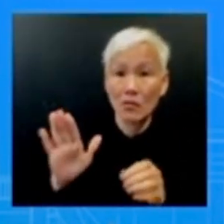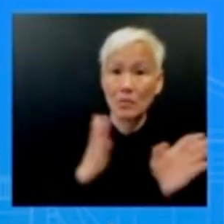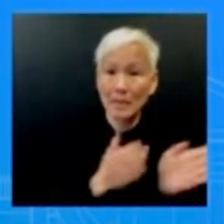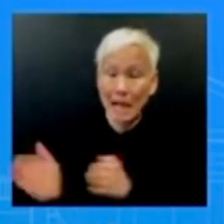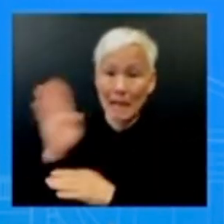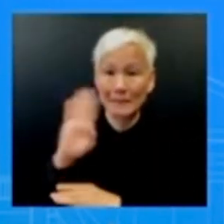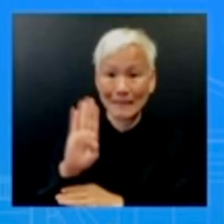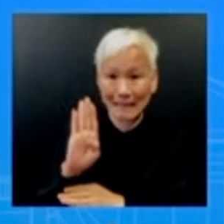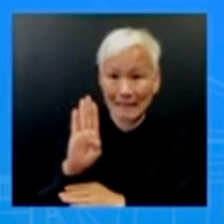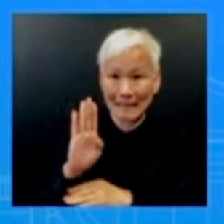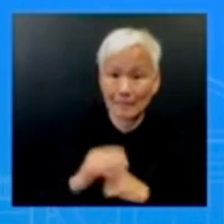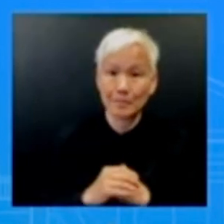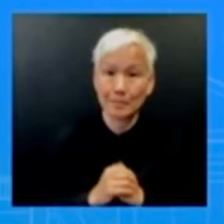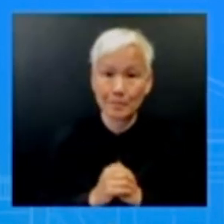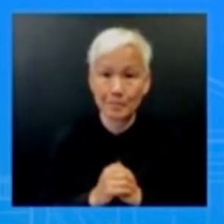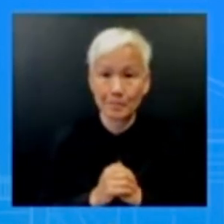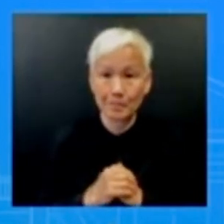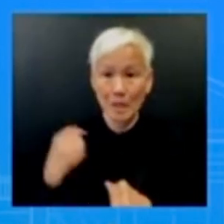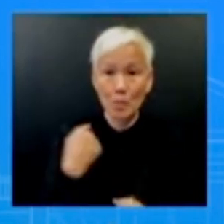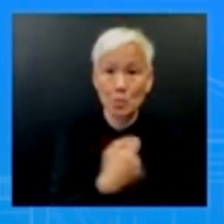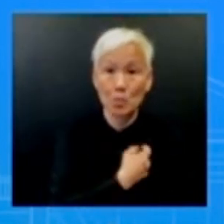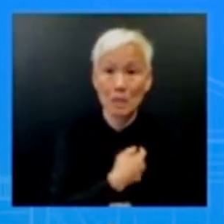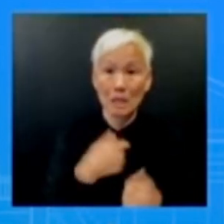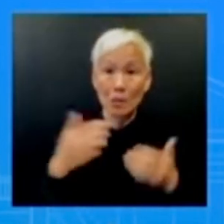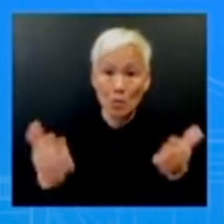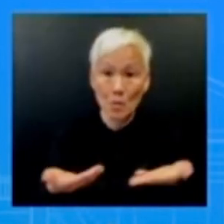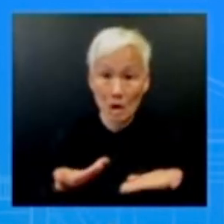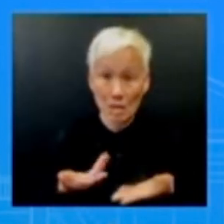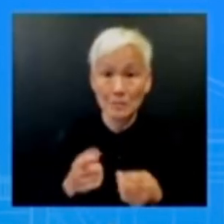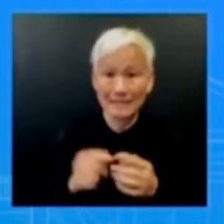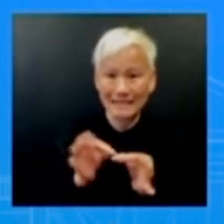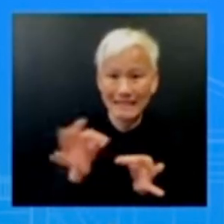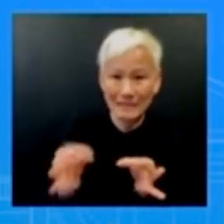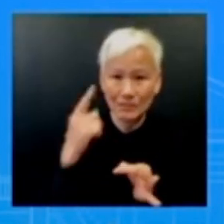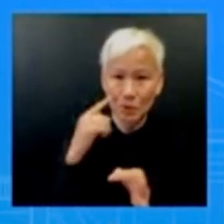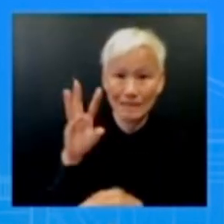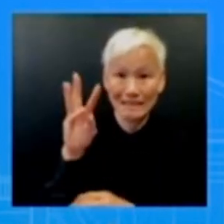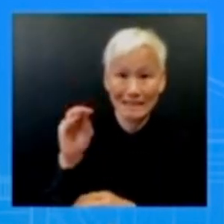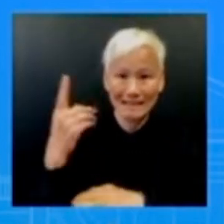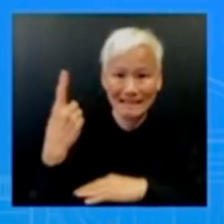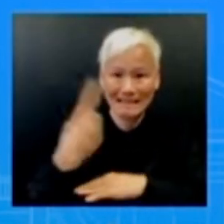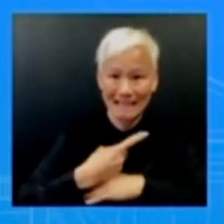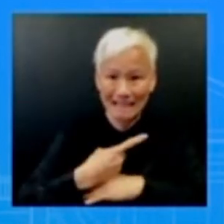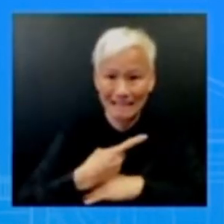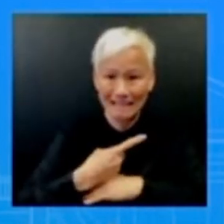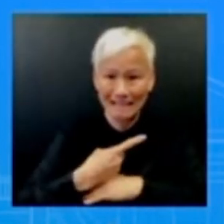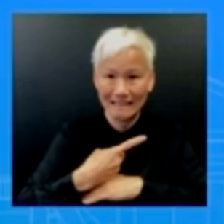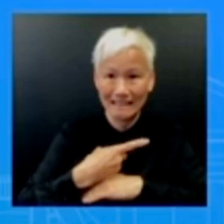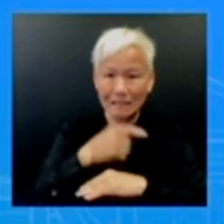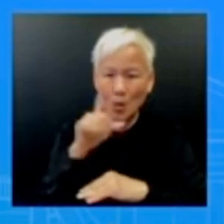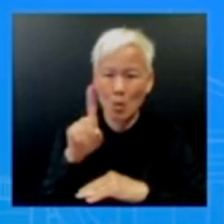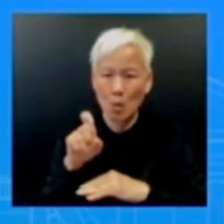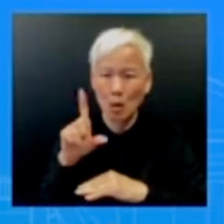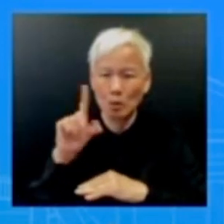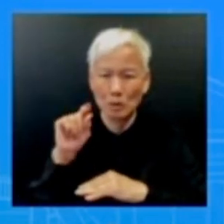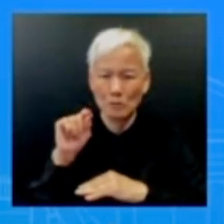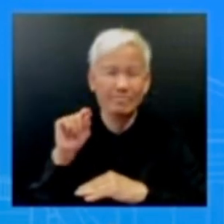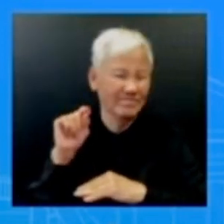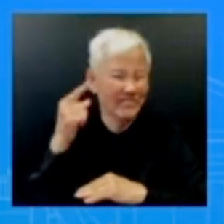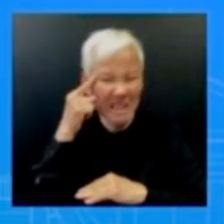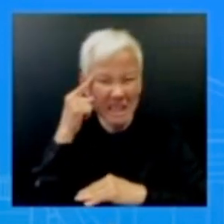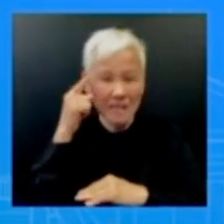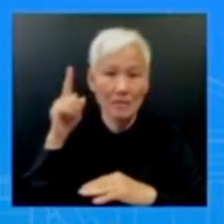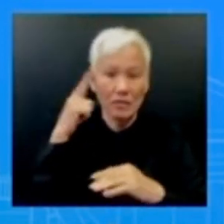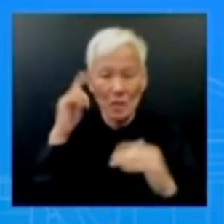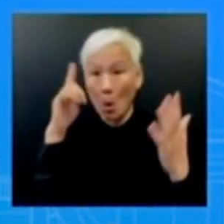the extension. It's for, I think, 60 days, not the 120 that I think we were that everybody was hoping for, but 60-day extension,